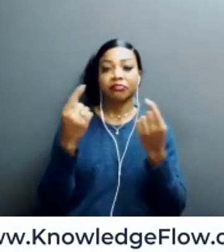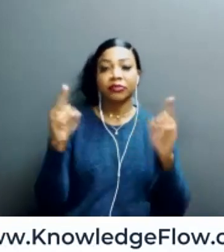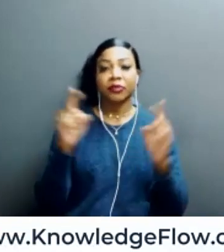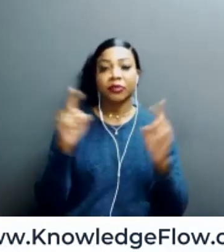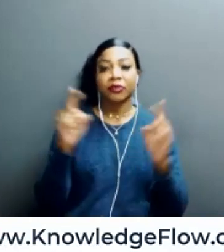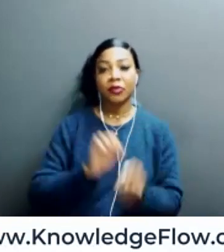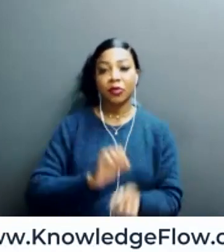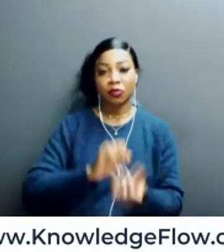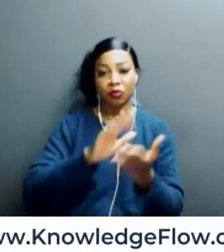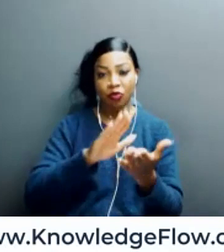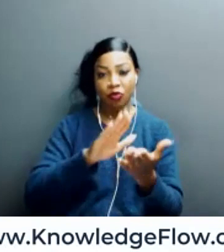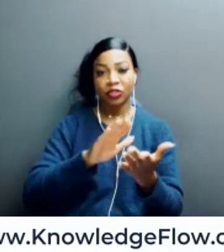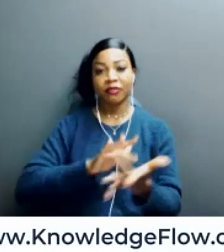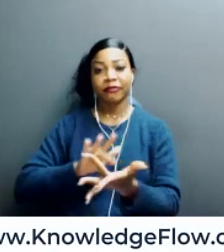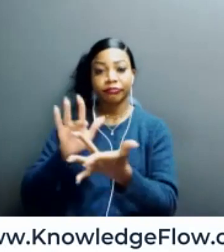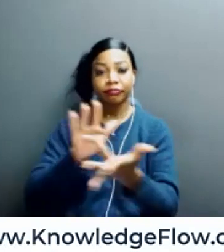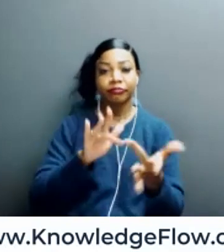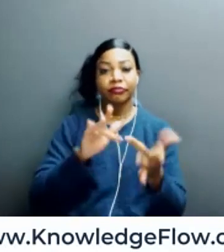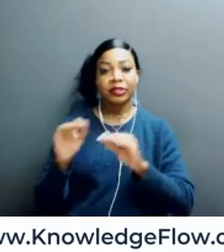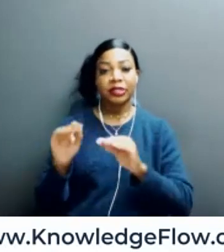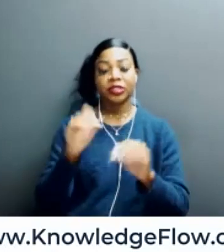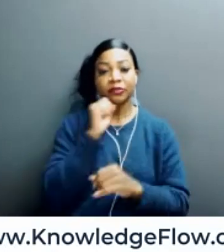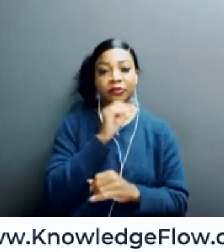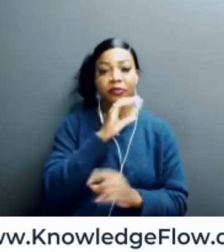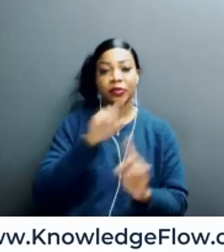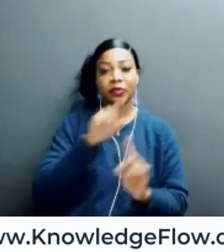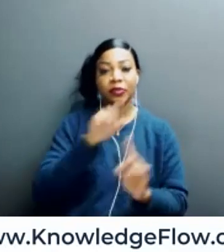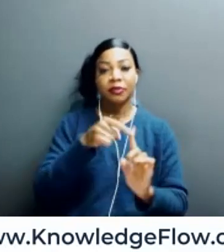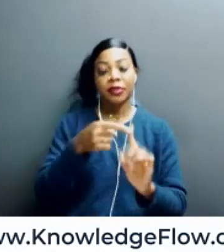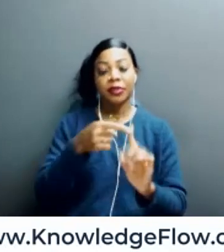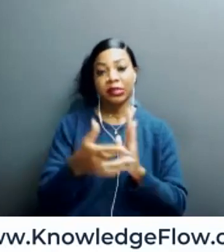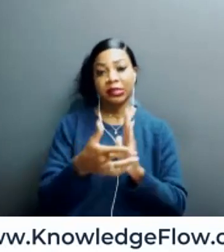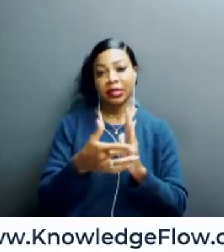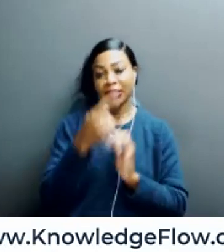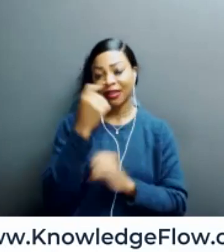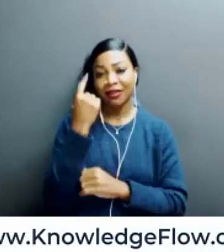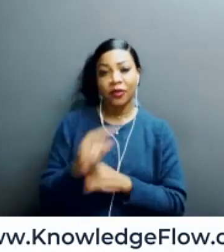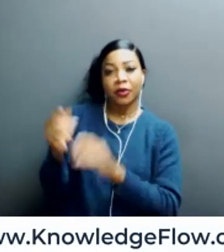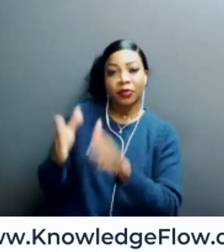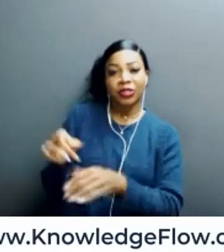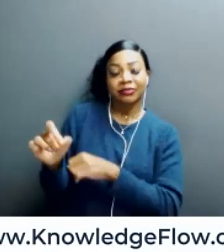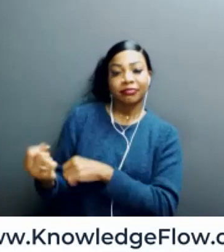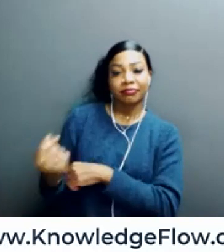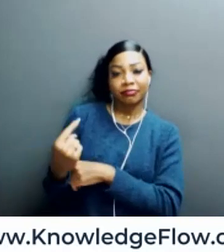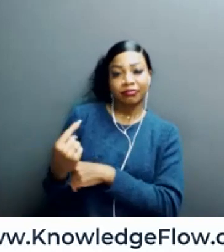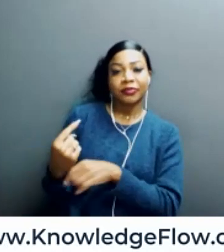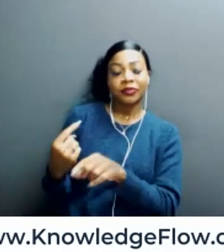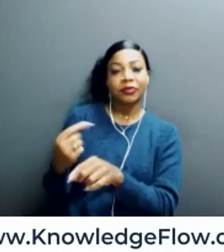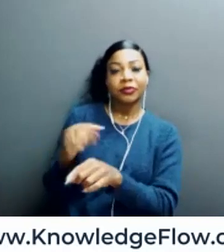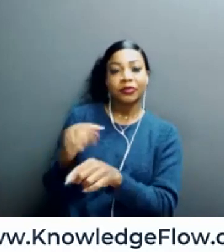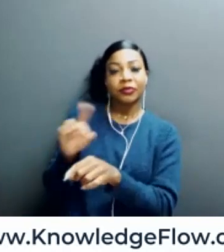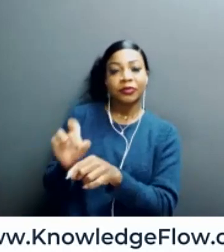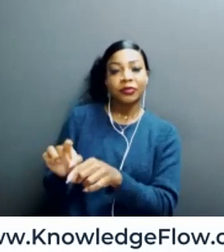reaching and teaching older adults about technology because actually one person asked in the in the chat box earlier uh you know